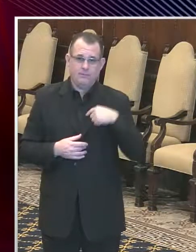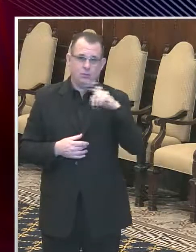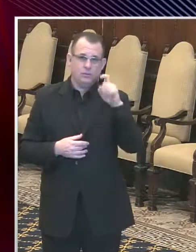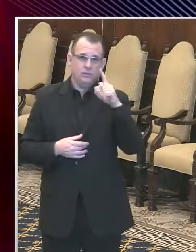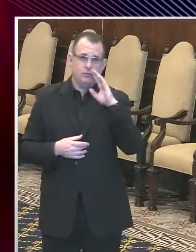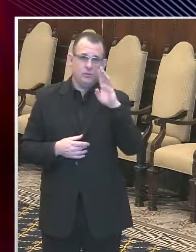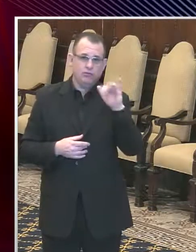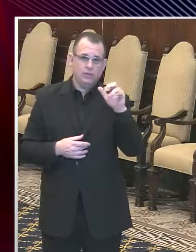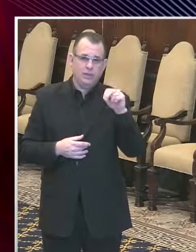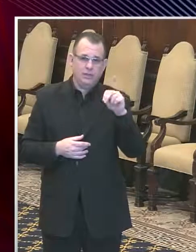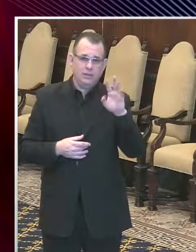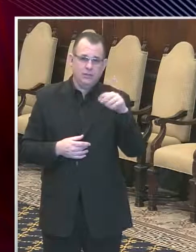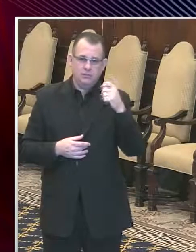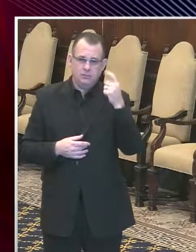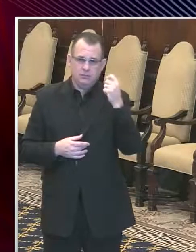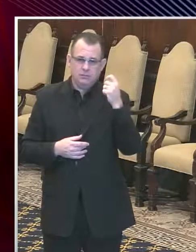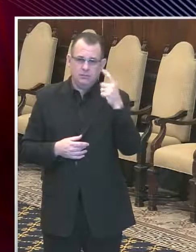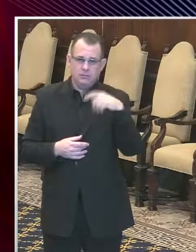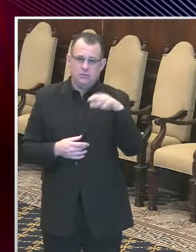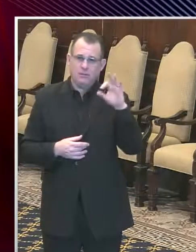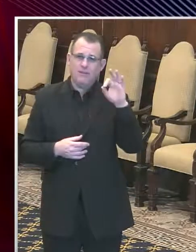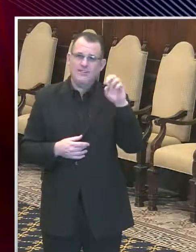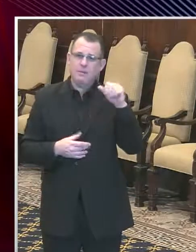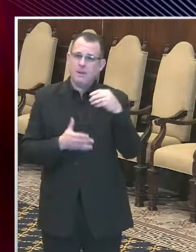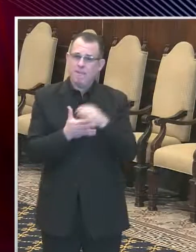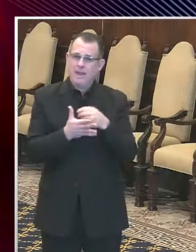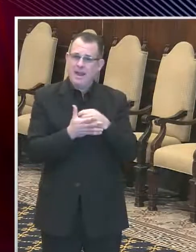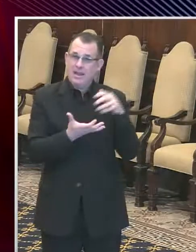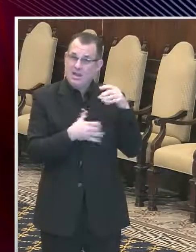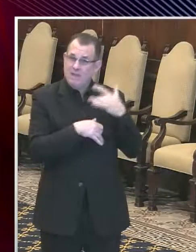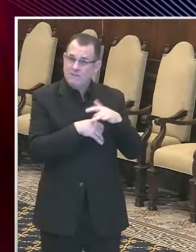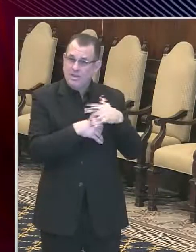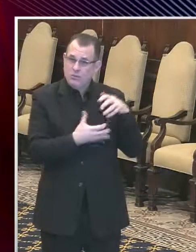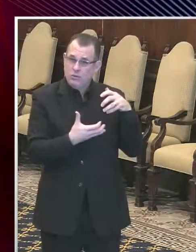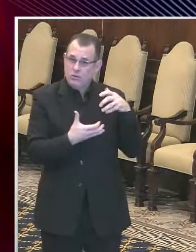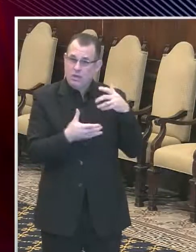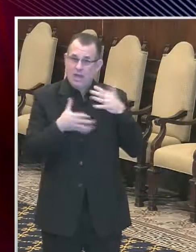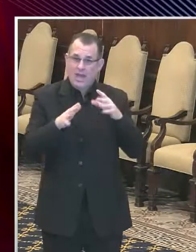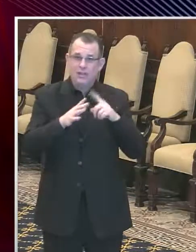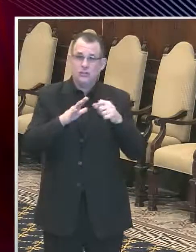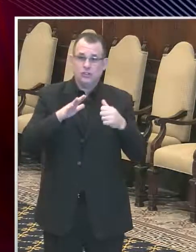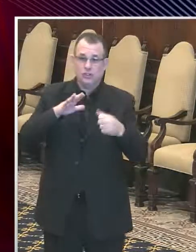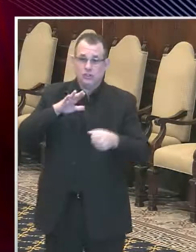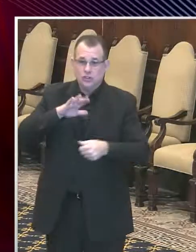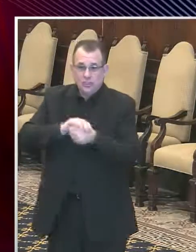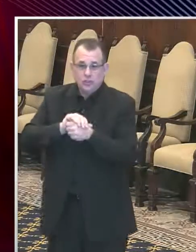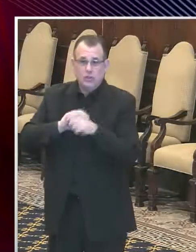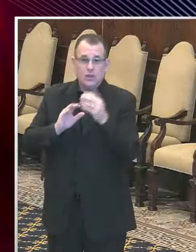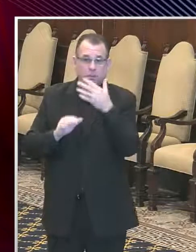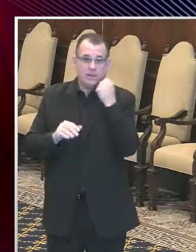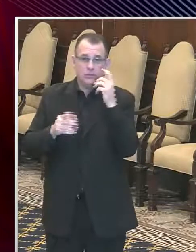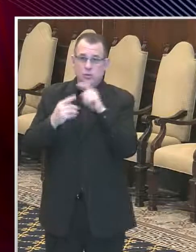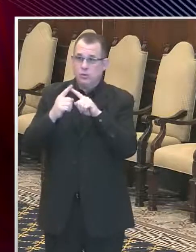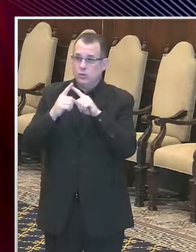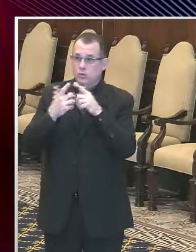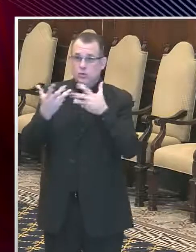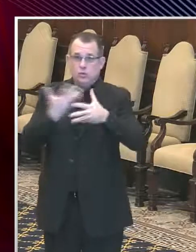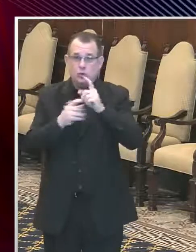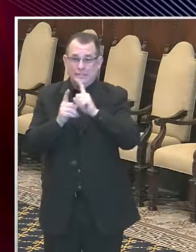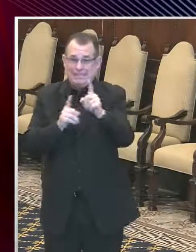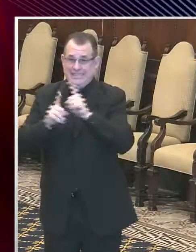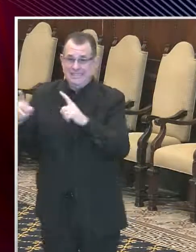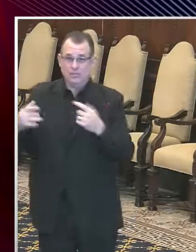understand that there's FEMA money available that would allow the shelters to do better social distancing than they're able to do under the